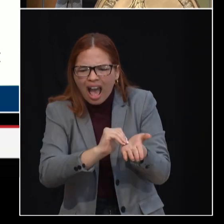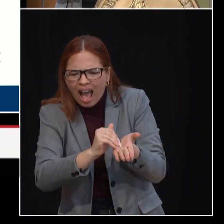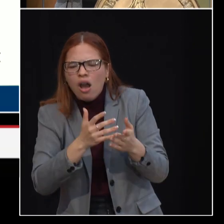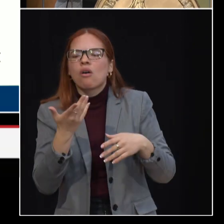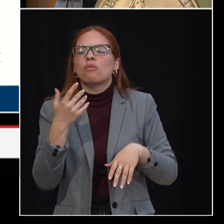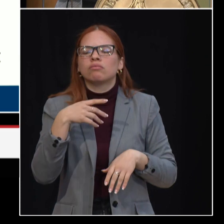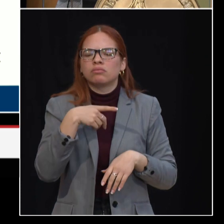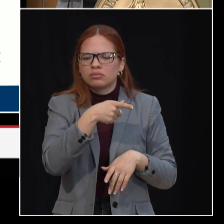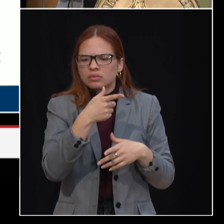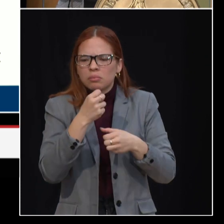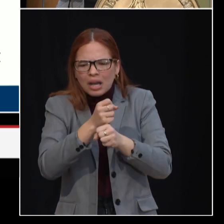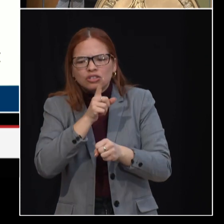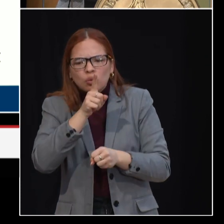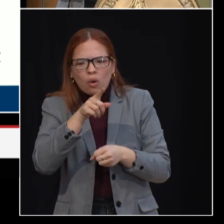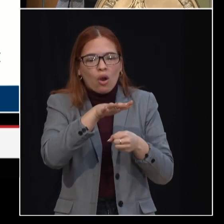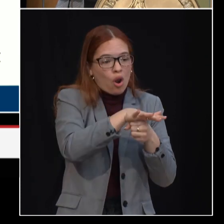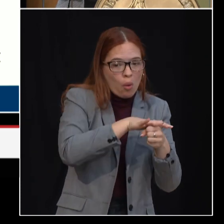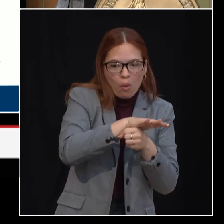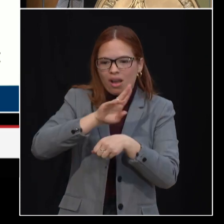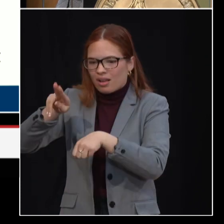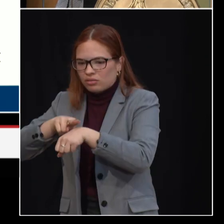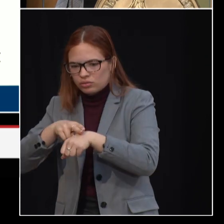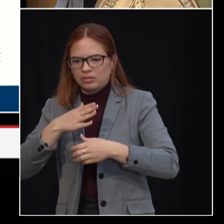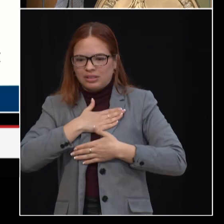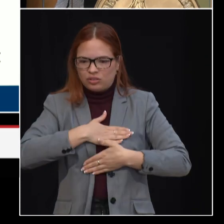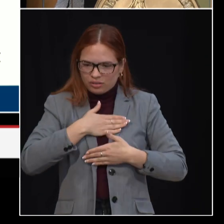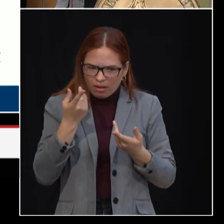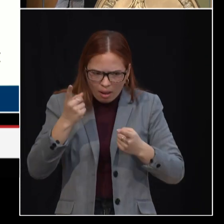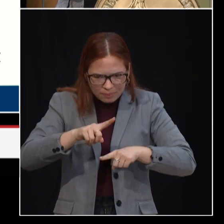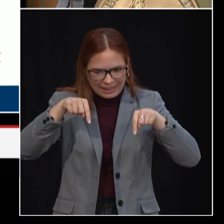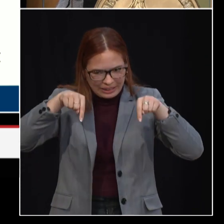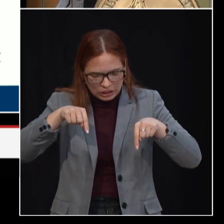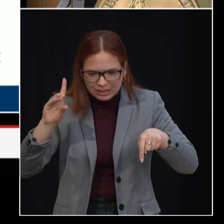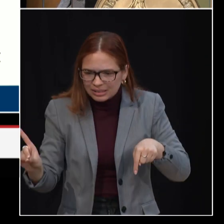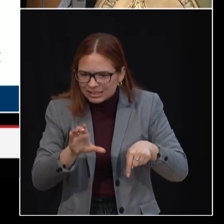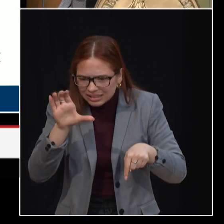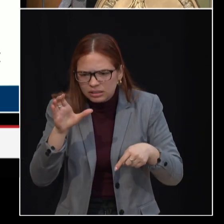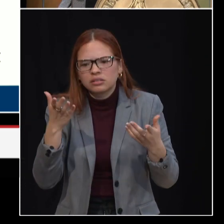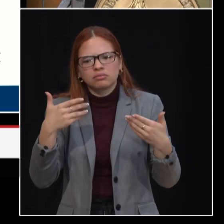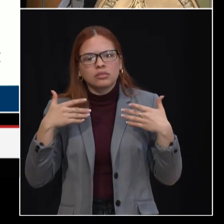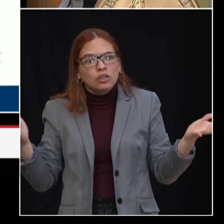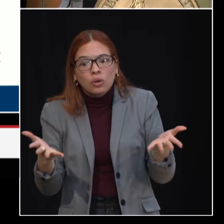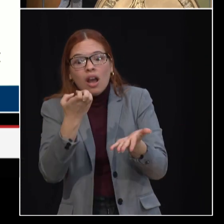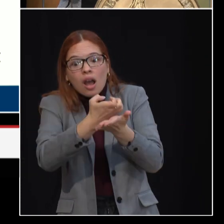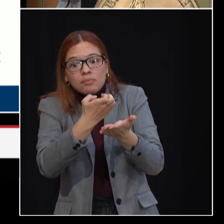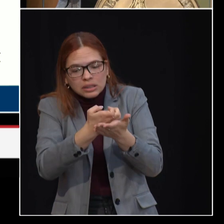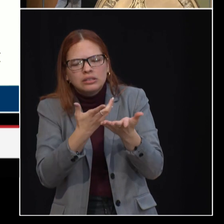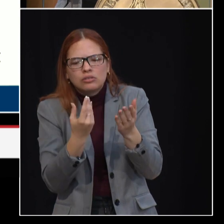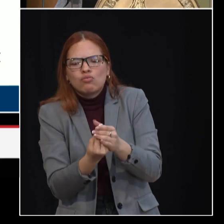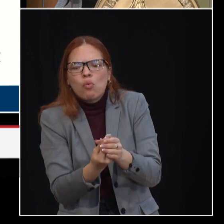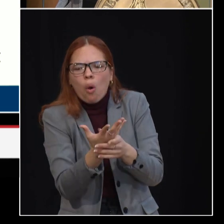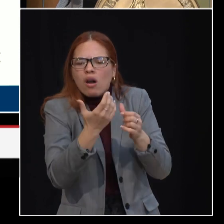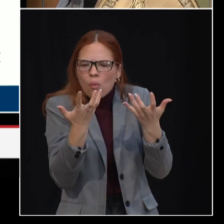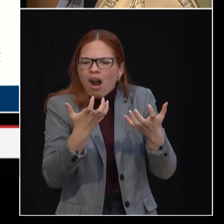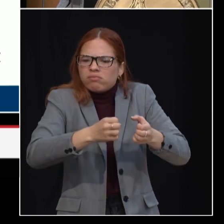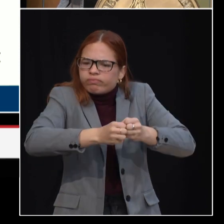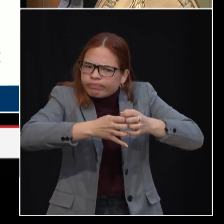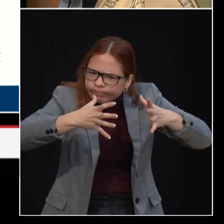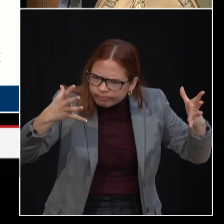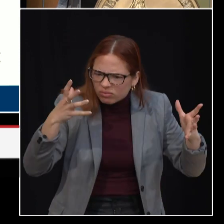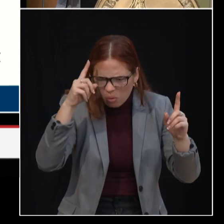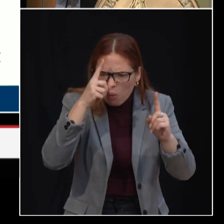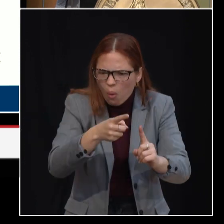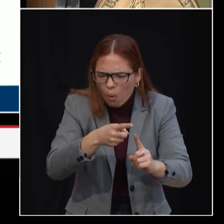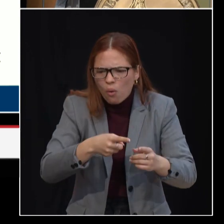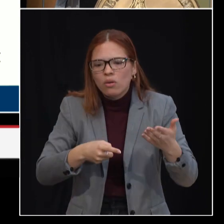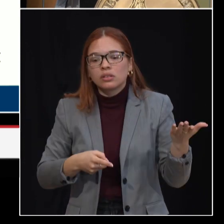national entertainment to drive excitement and economic growth to DC's downtown corridor. OCTFME is also bringing